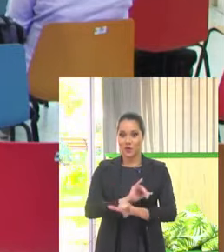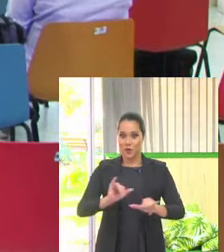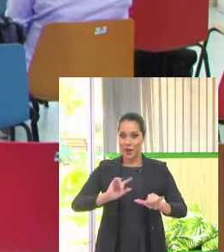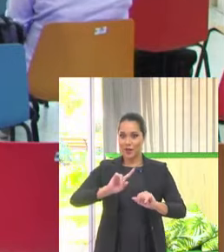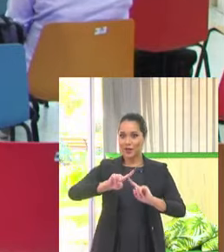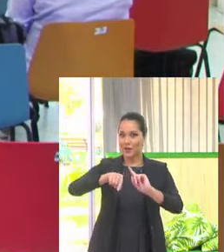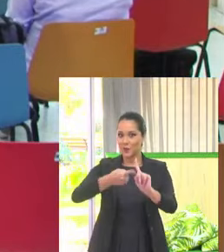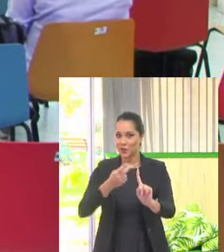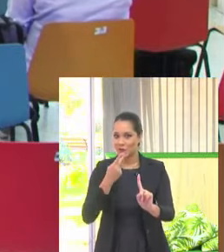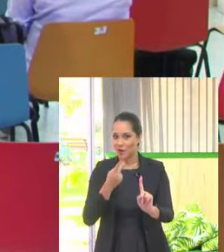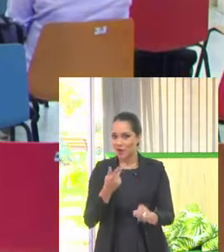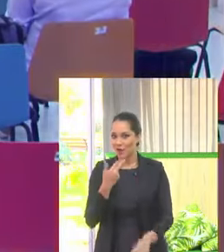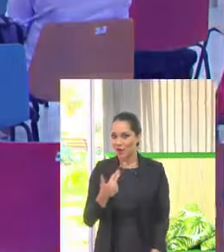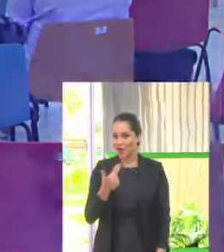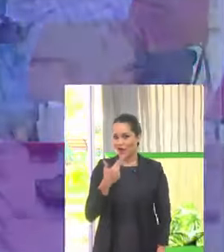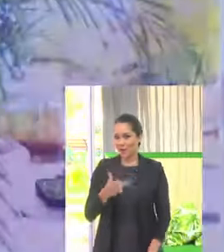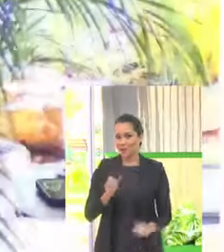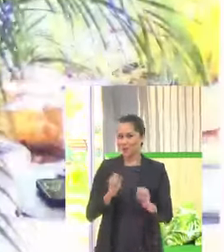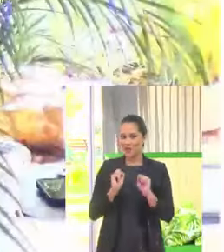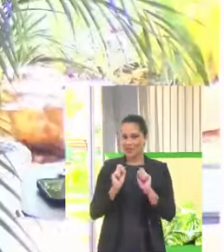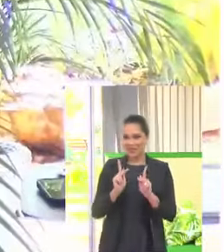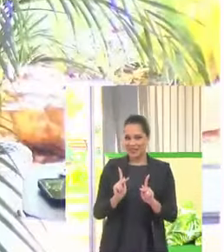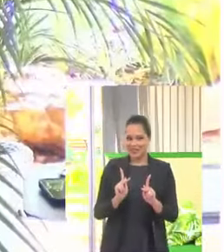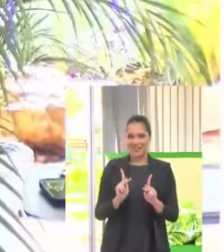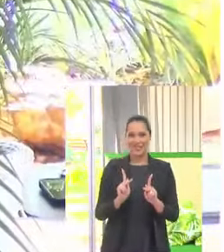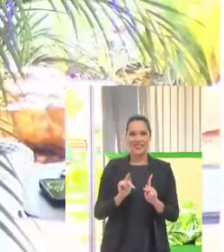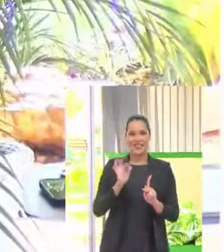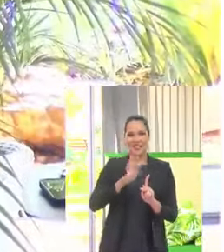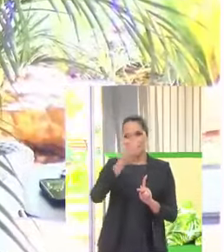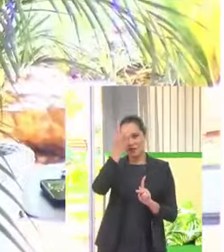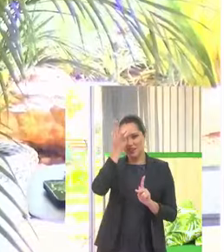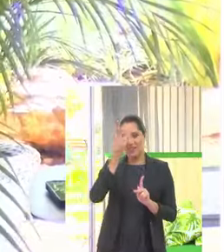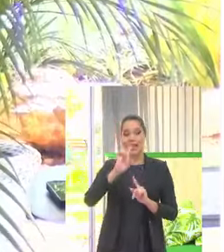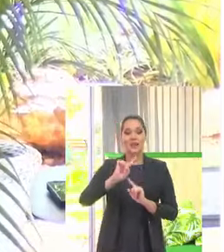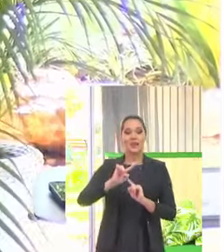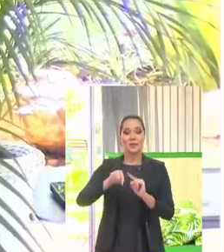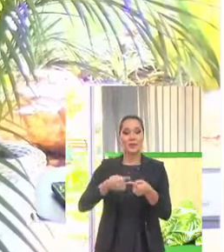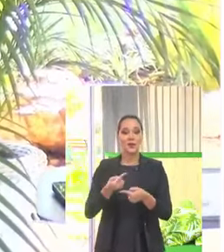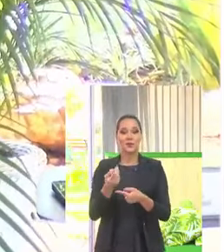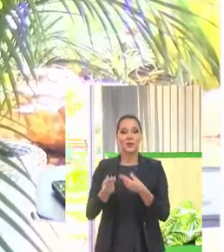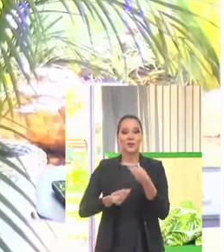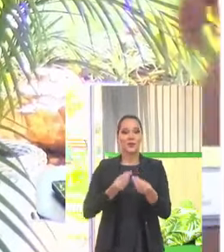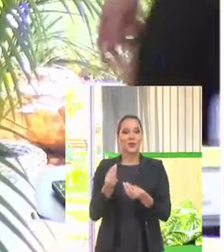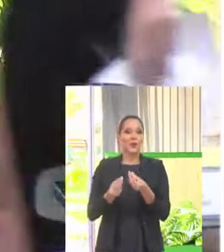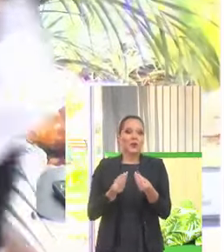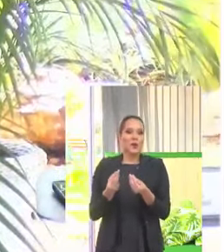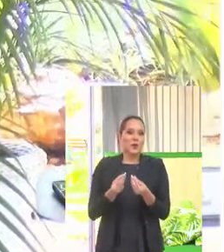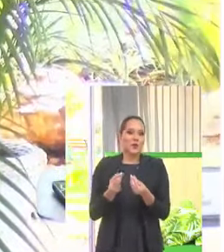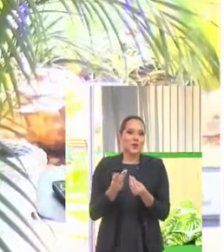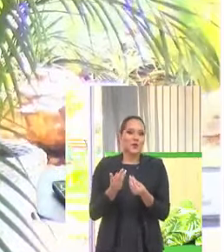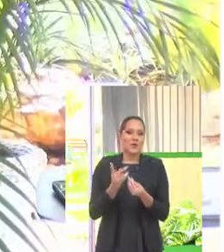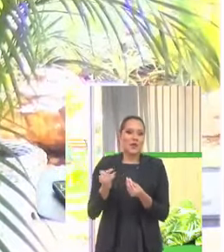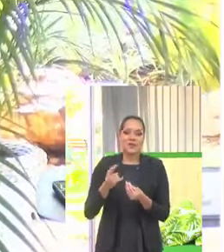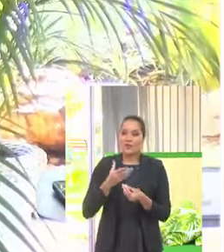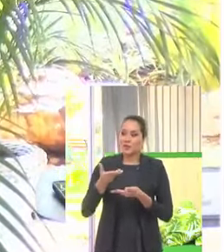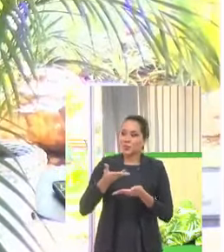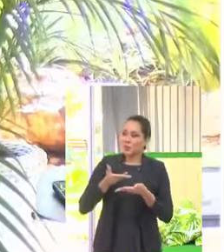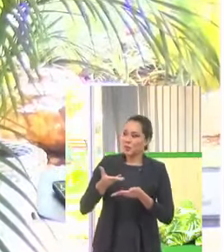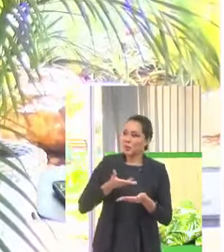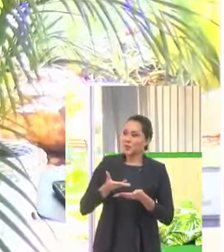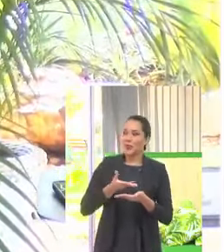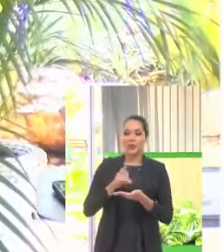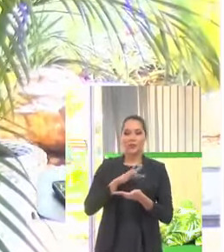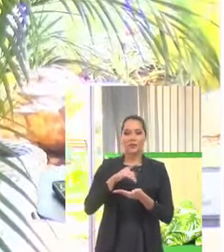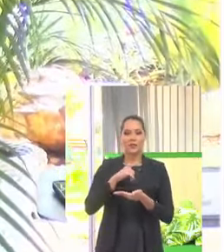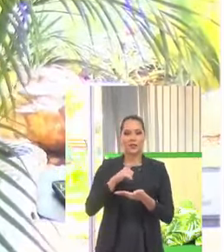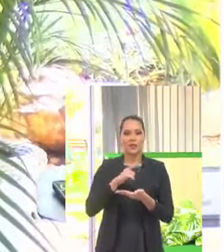inglês. Para facilitar depois, como a gente vai fazer depois a gente vai